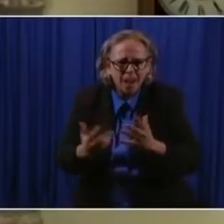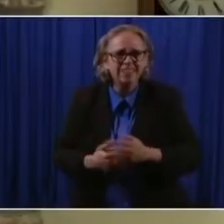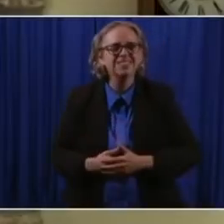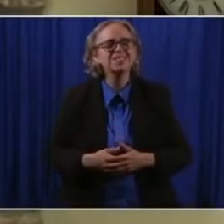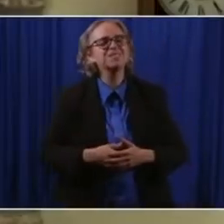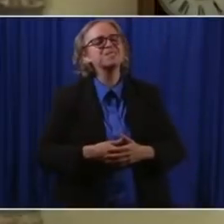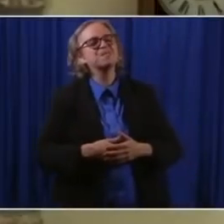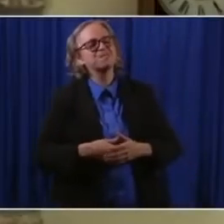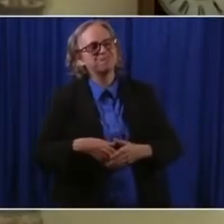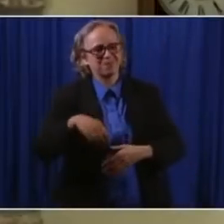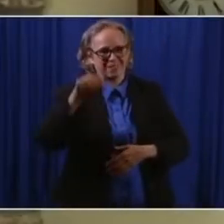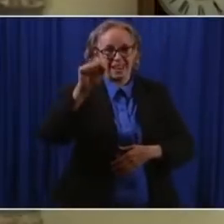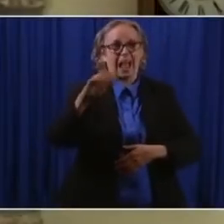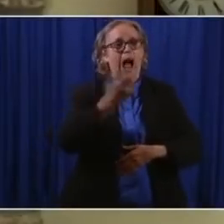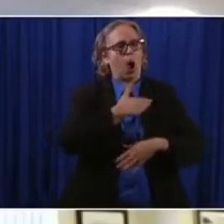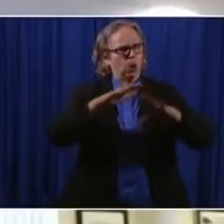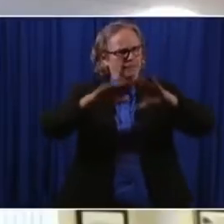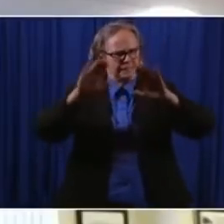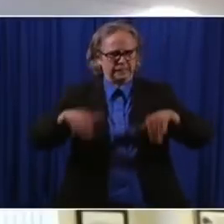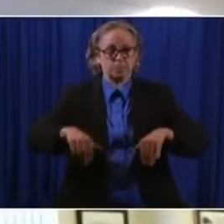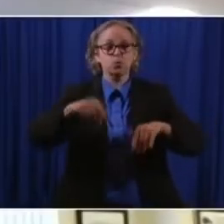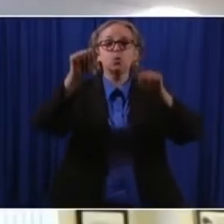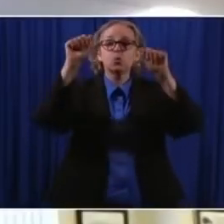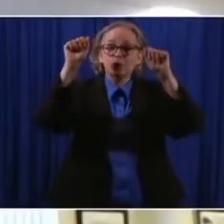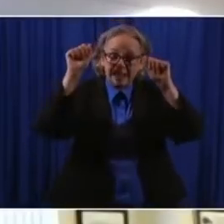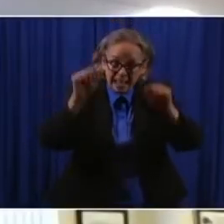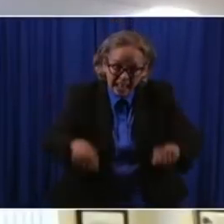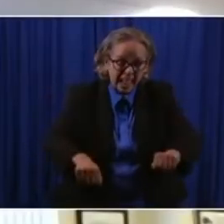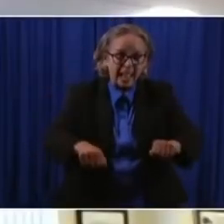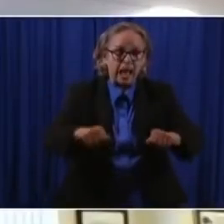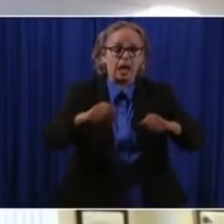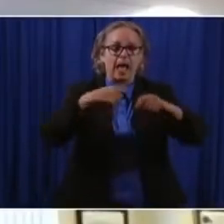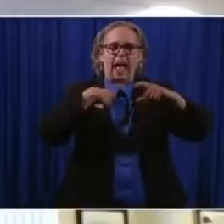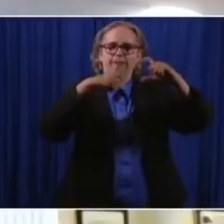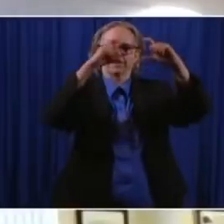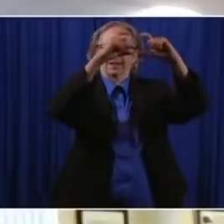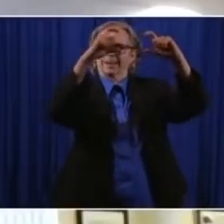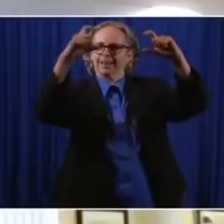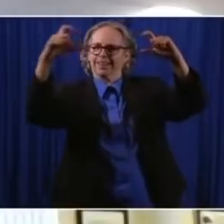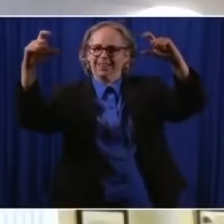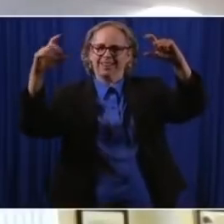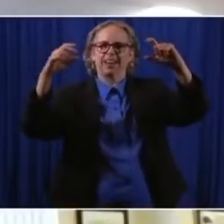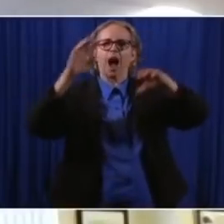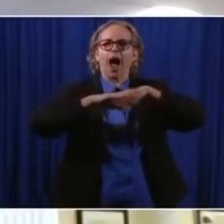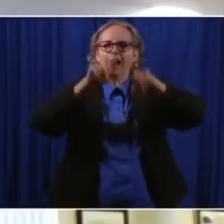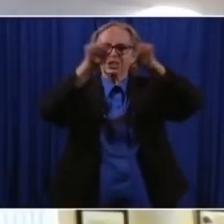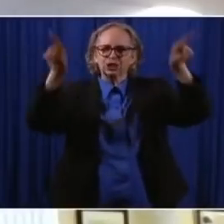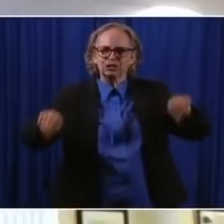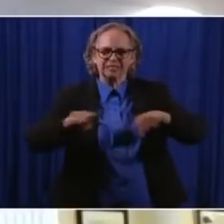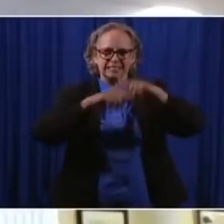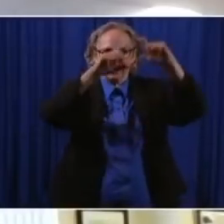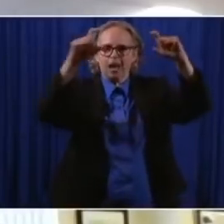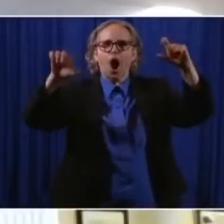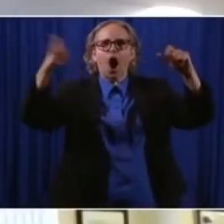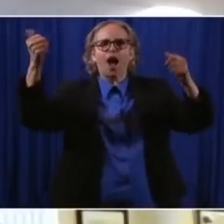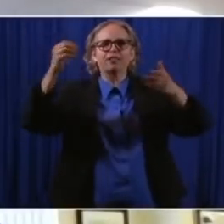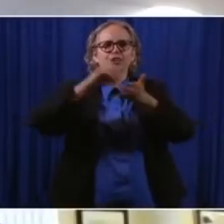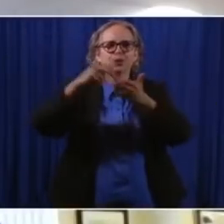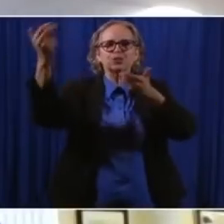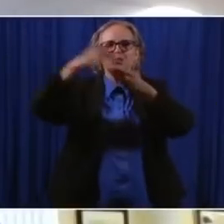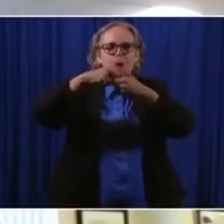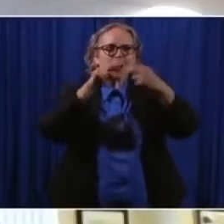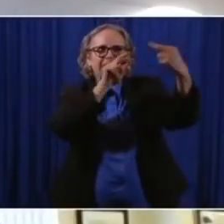system, there will be the opportunity, as they have tiles across the top or the side of the screen, they should be able to see each other as